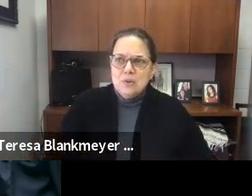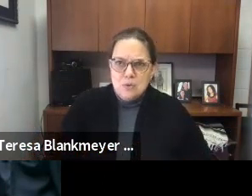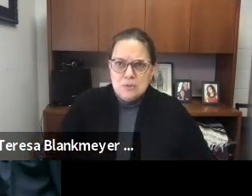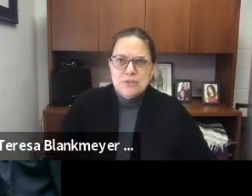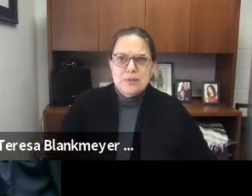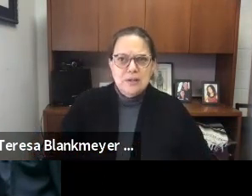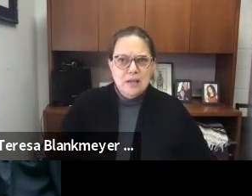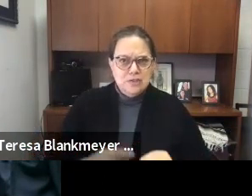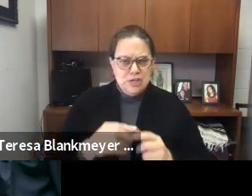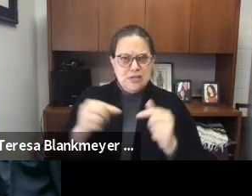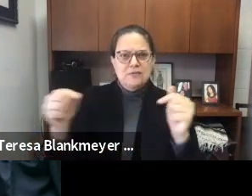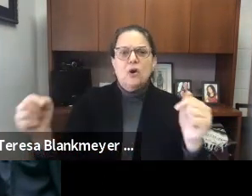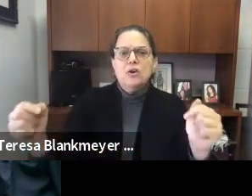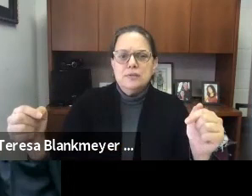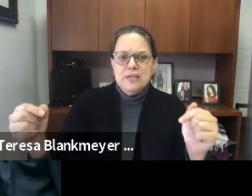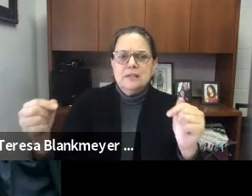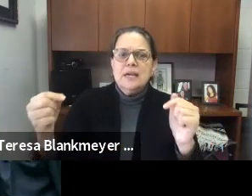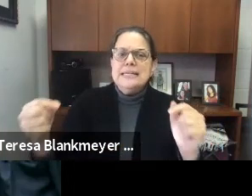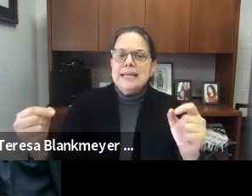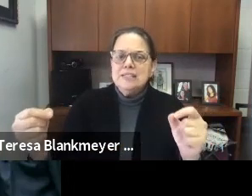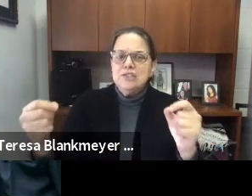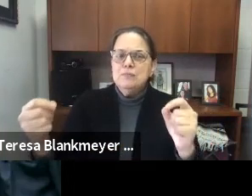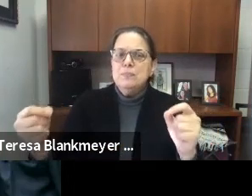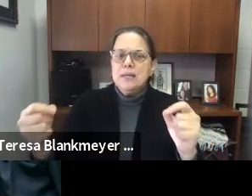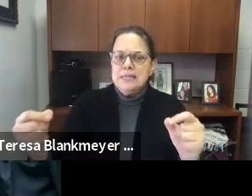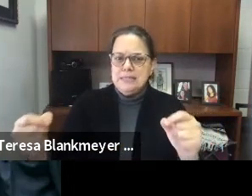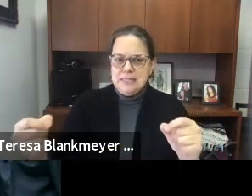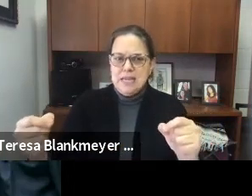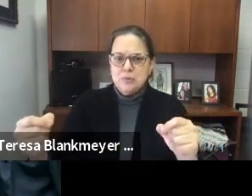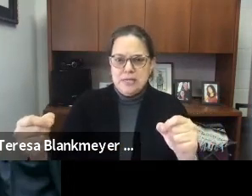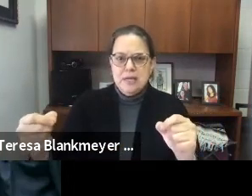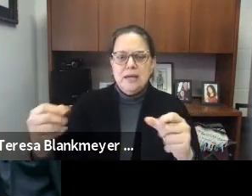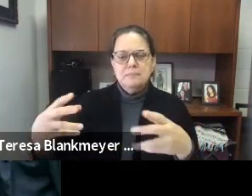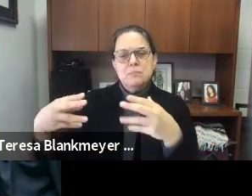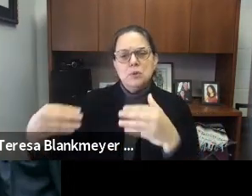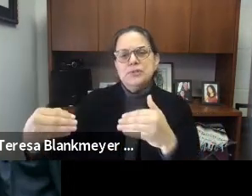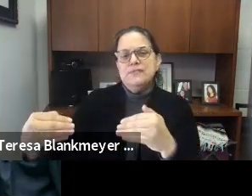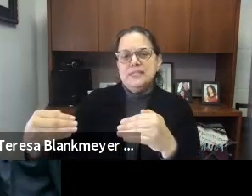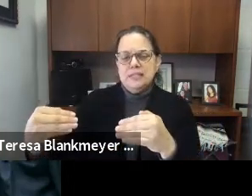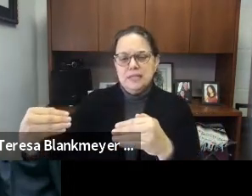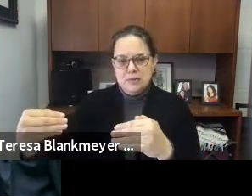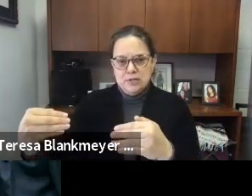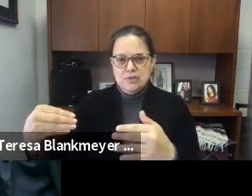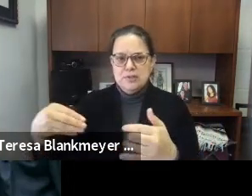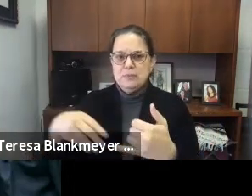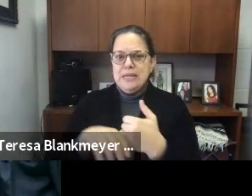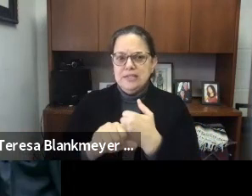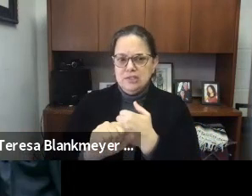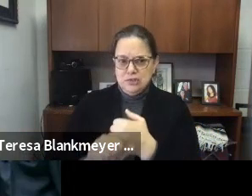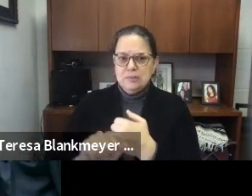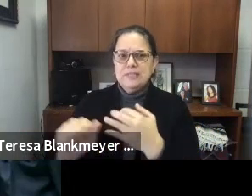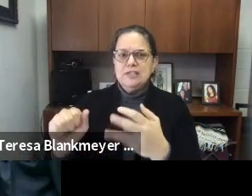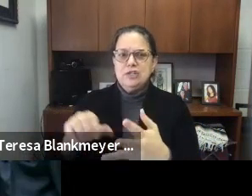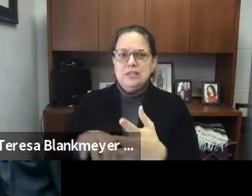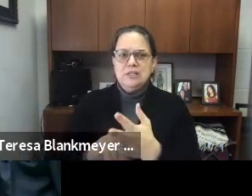There is also a chain of argument connected to bodily integrity. And most of this in the literature is related